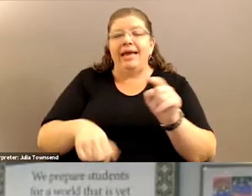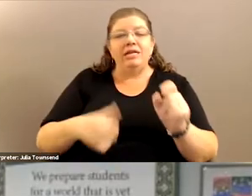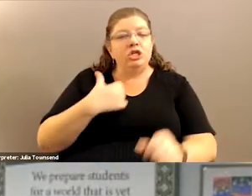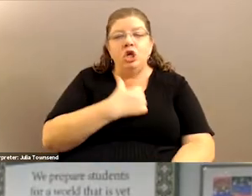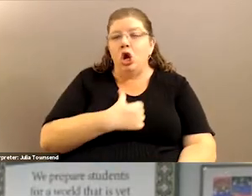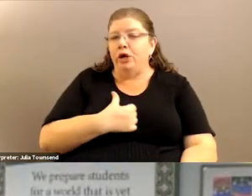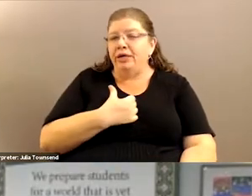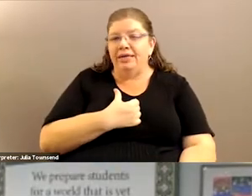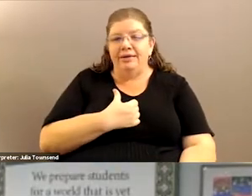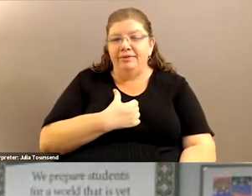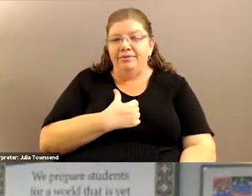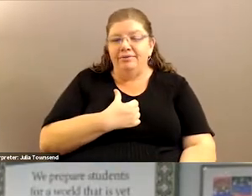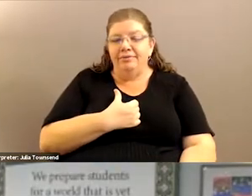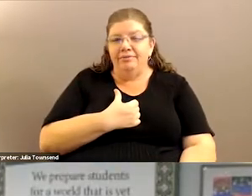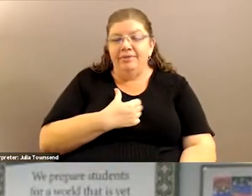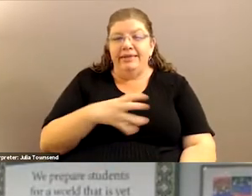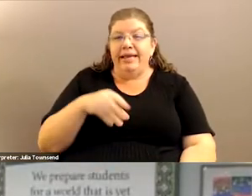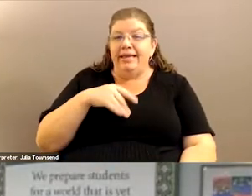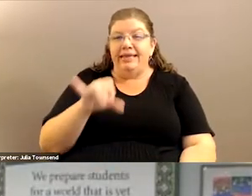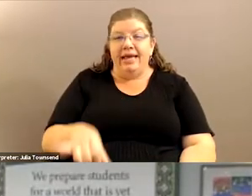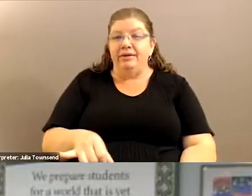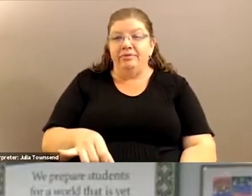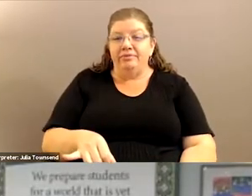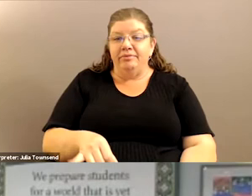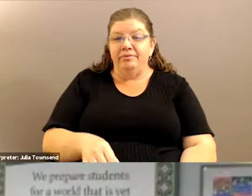can't take that